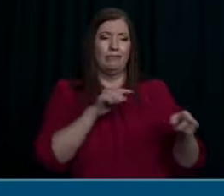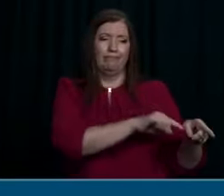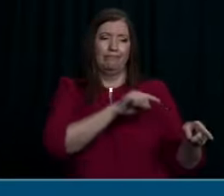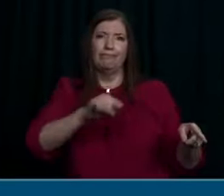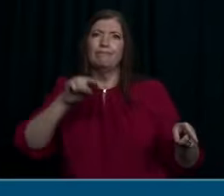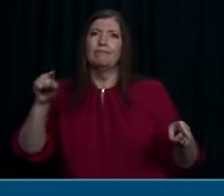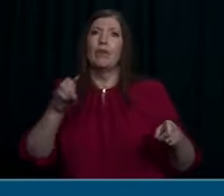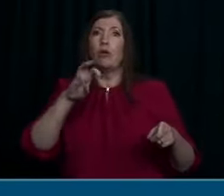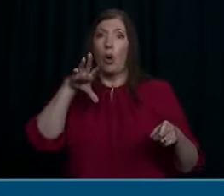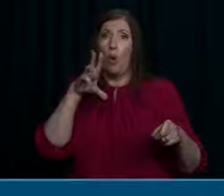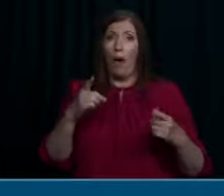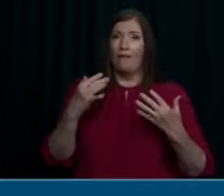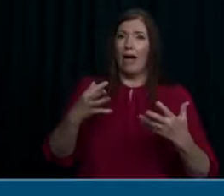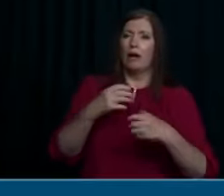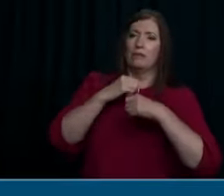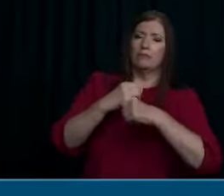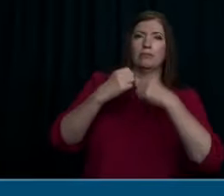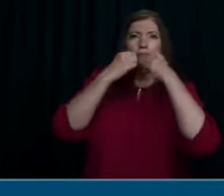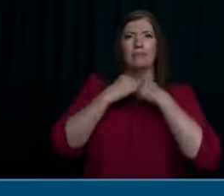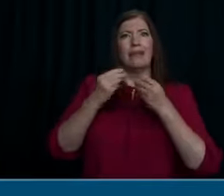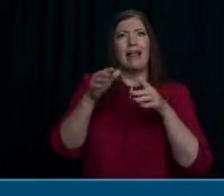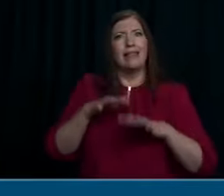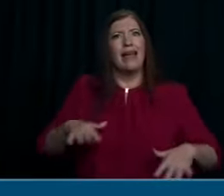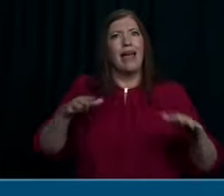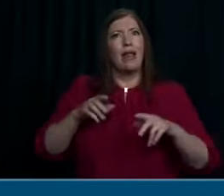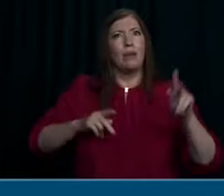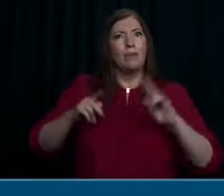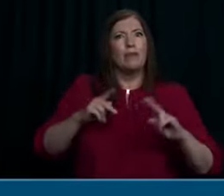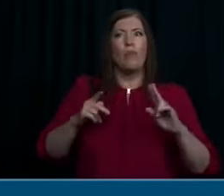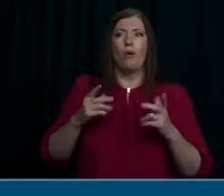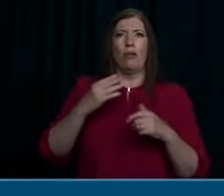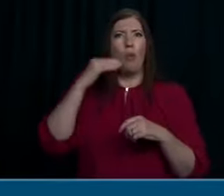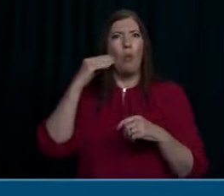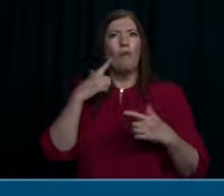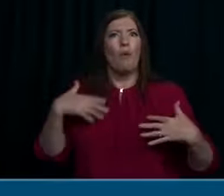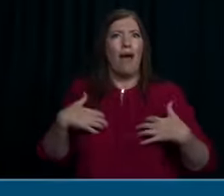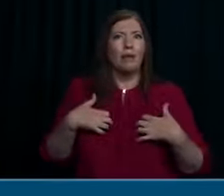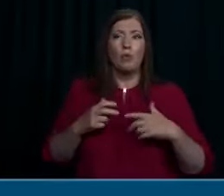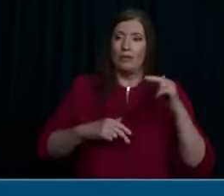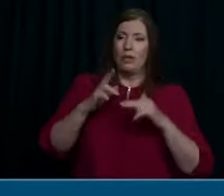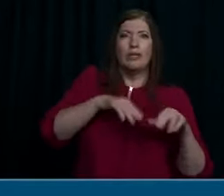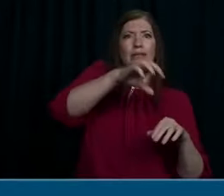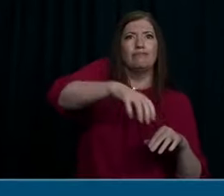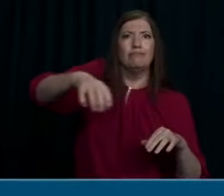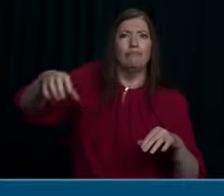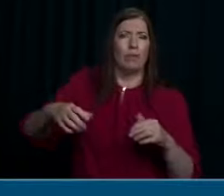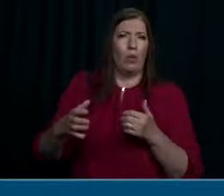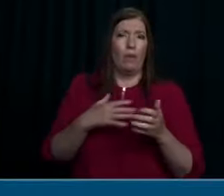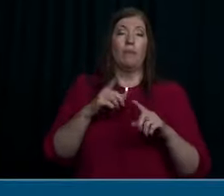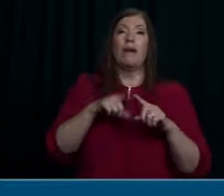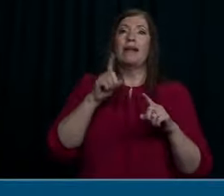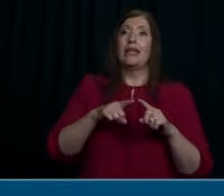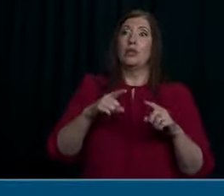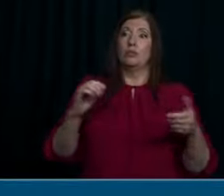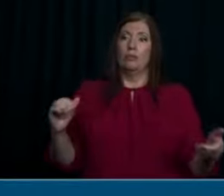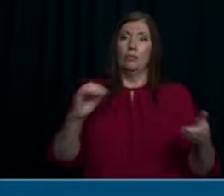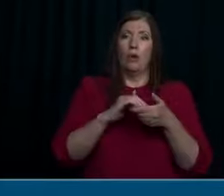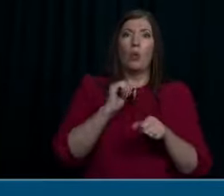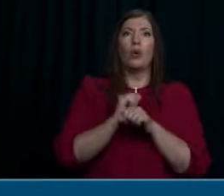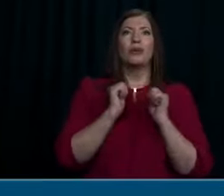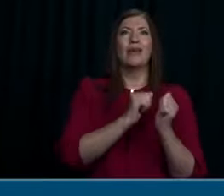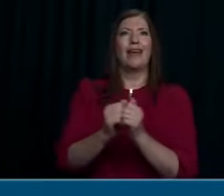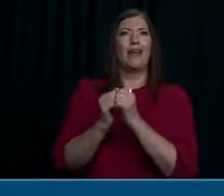wildfire, we're protecting lands, we're protecting people, we're protecting habitats or our buildings and whatnot. we need to come together and work together,